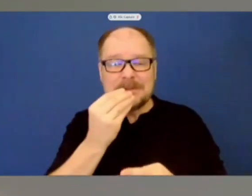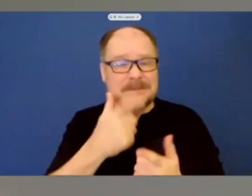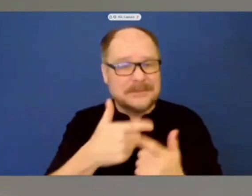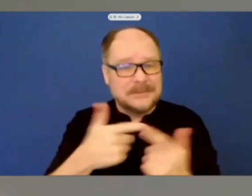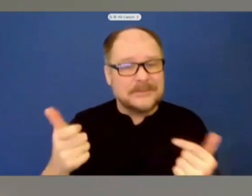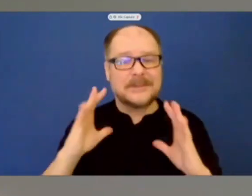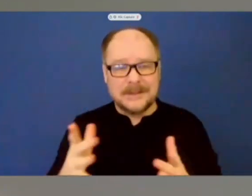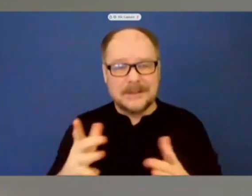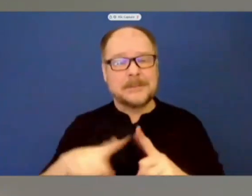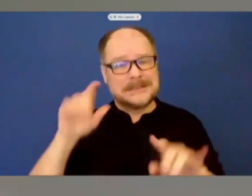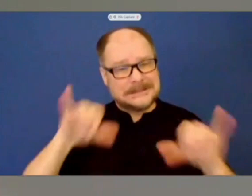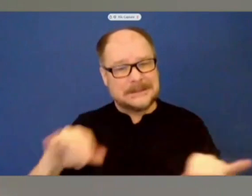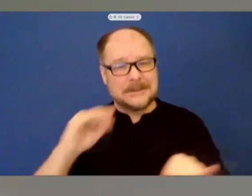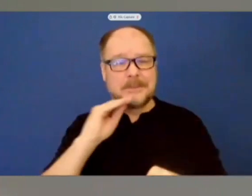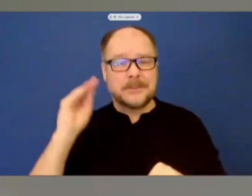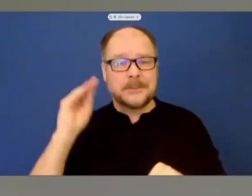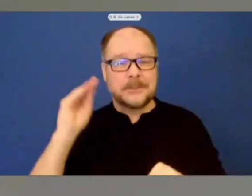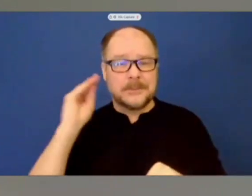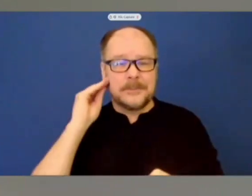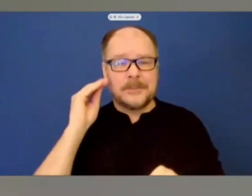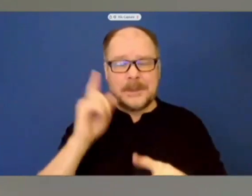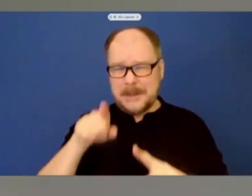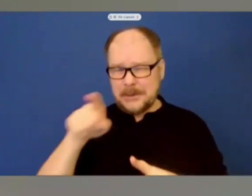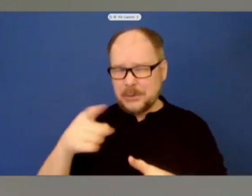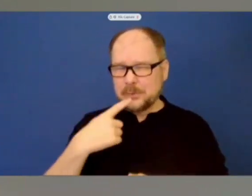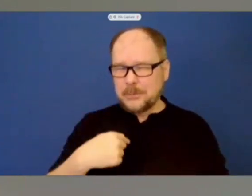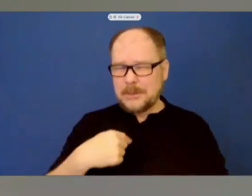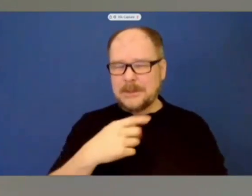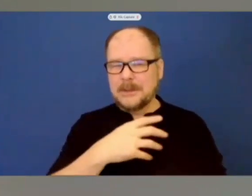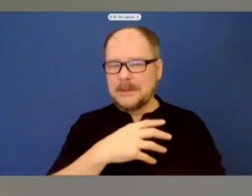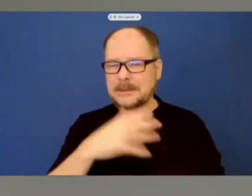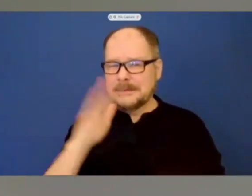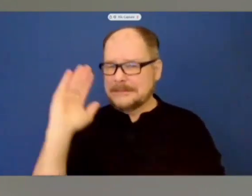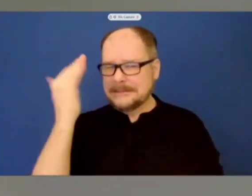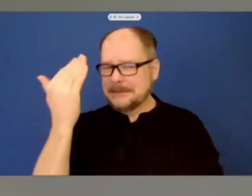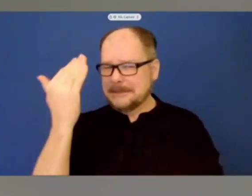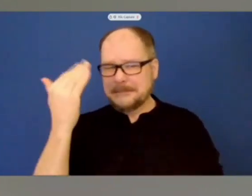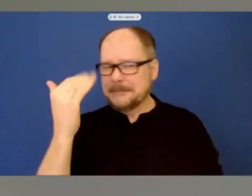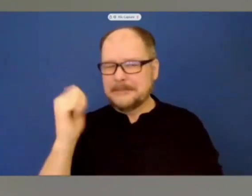said, but based on what I've been told, it does not sound like a safe event.